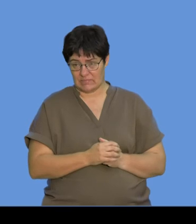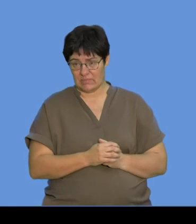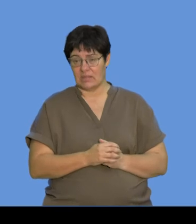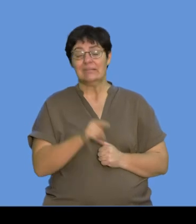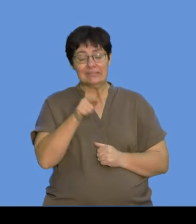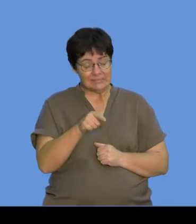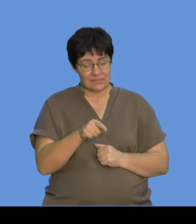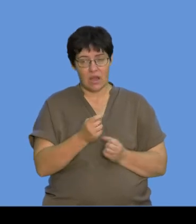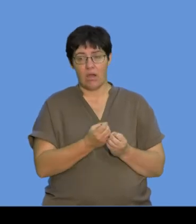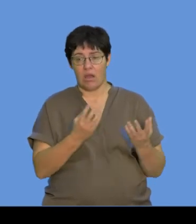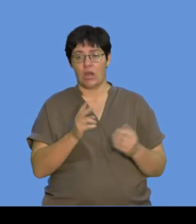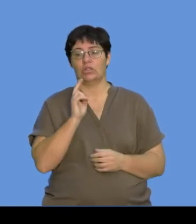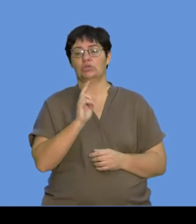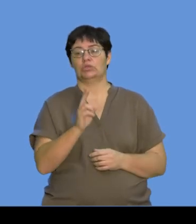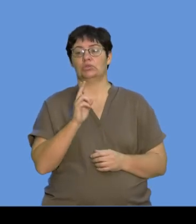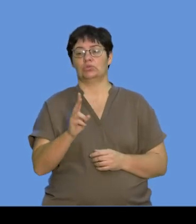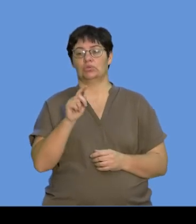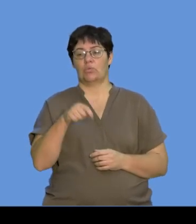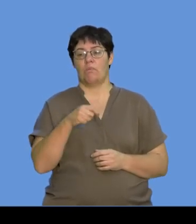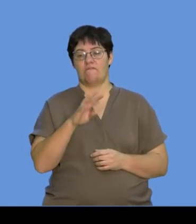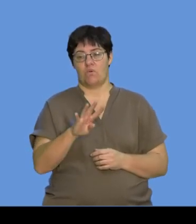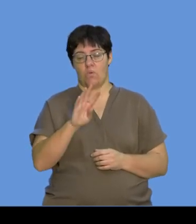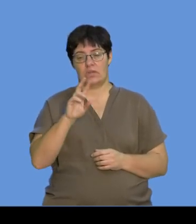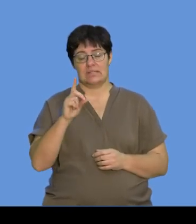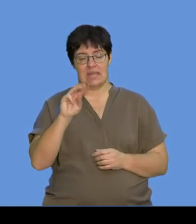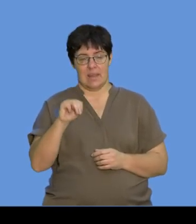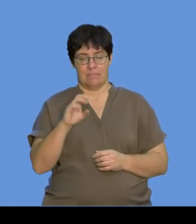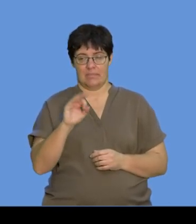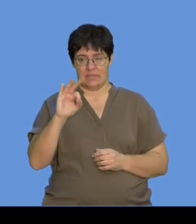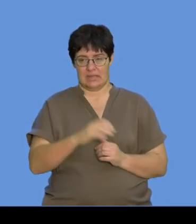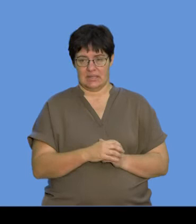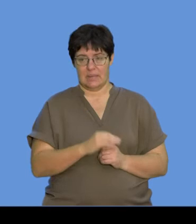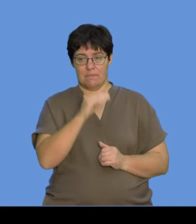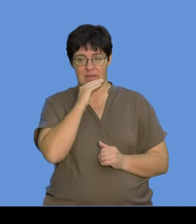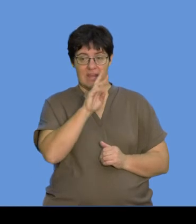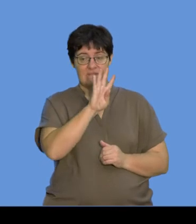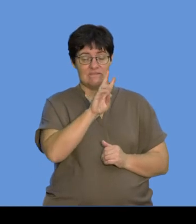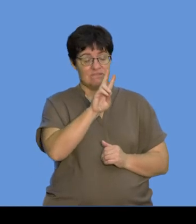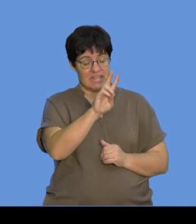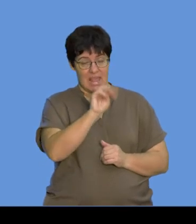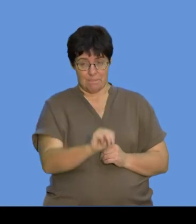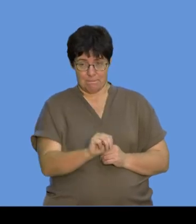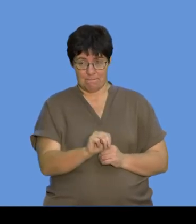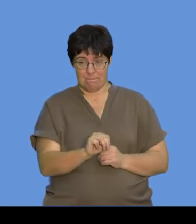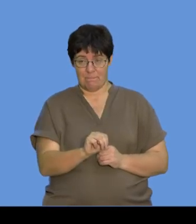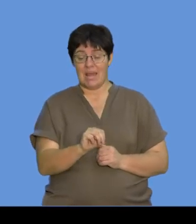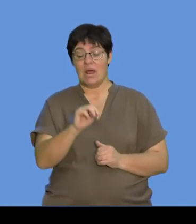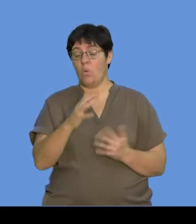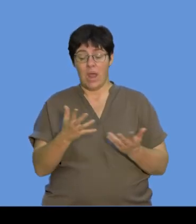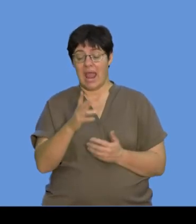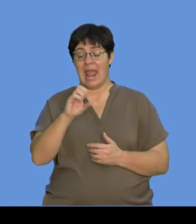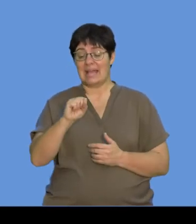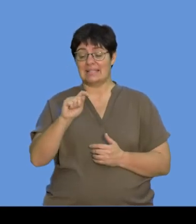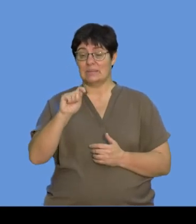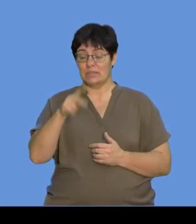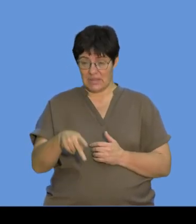we are saying the molar volume at STP, it's actually the volume occupied per mole. So this stands